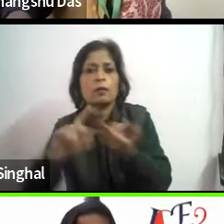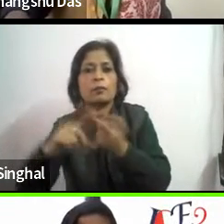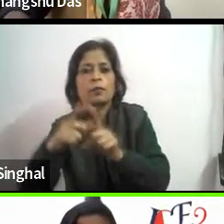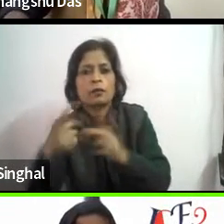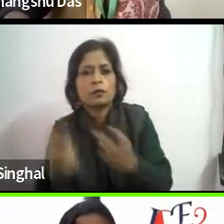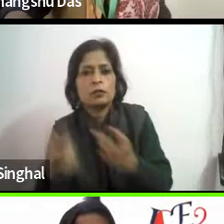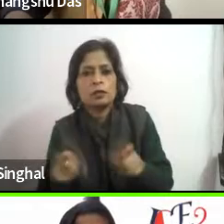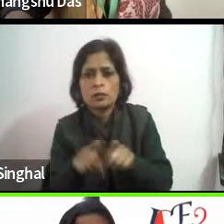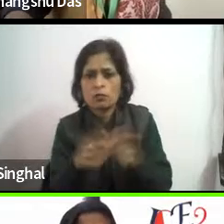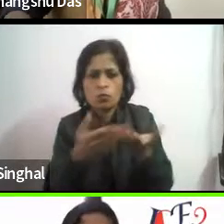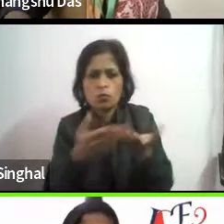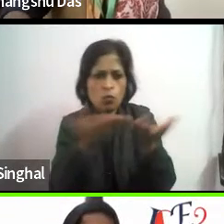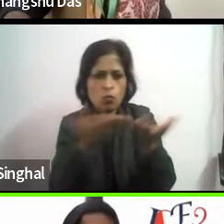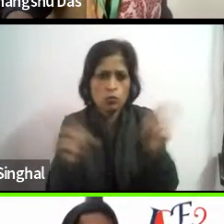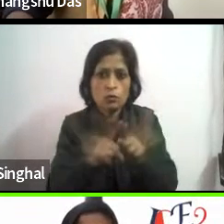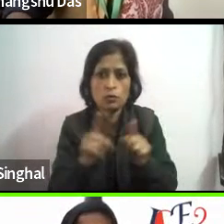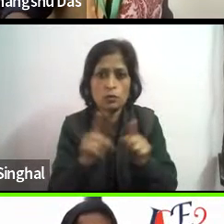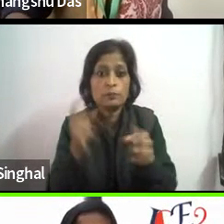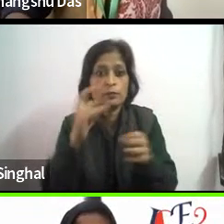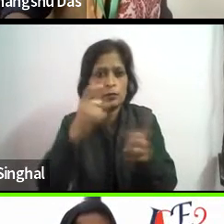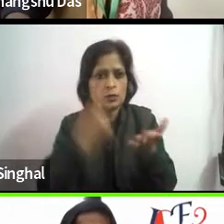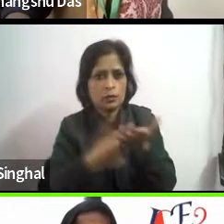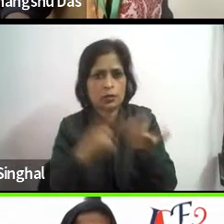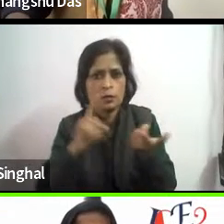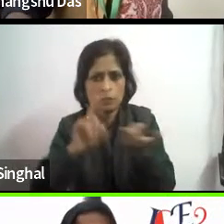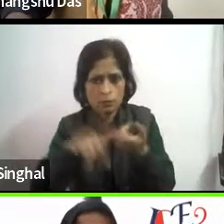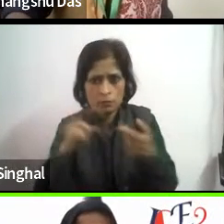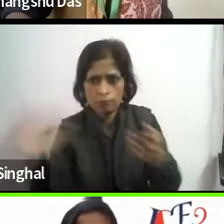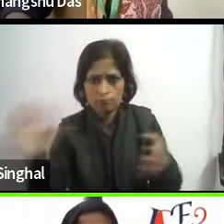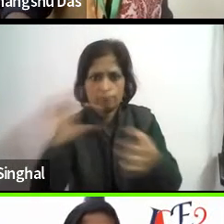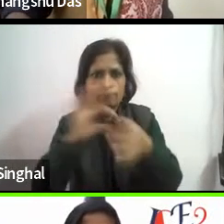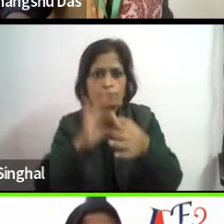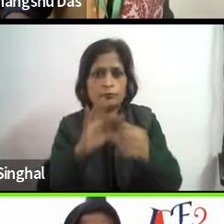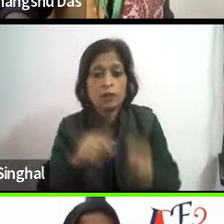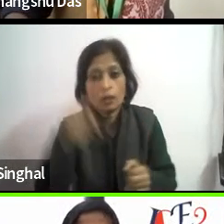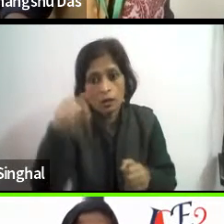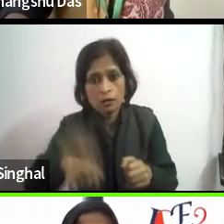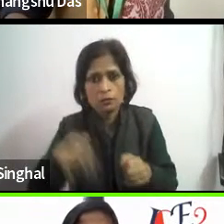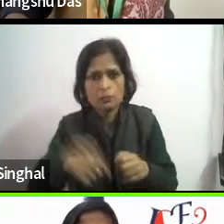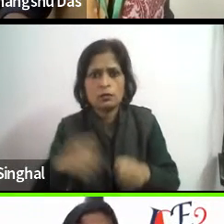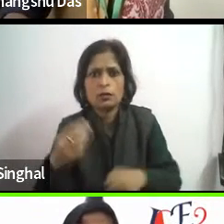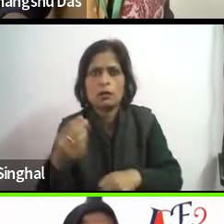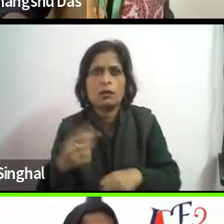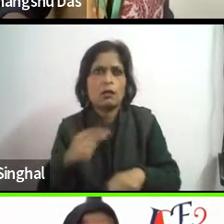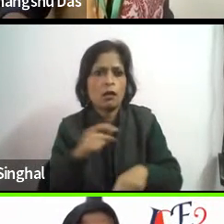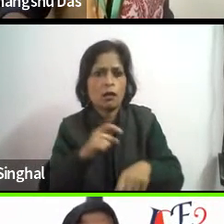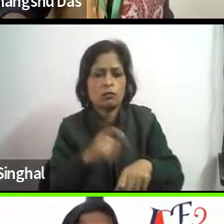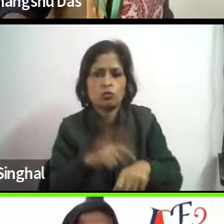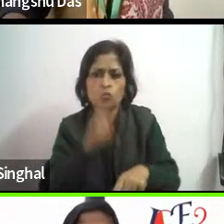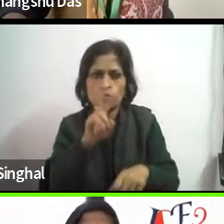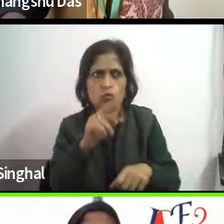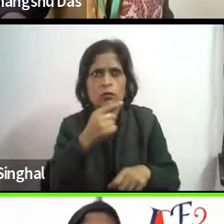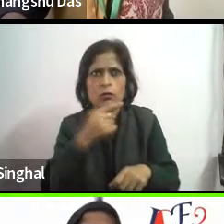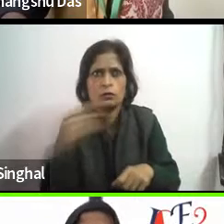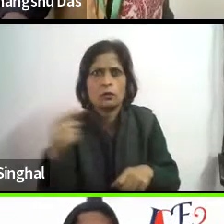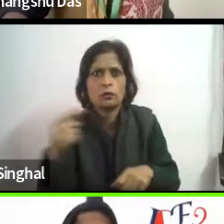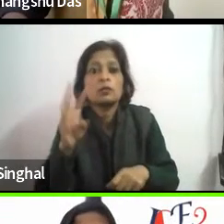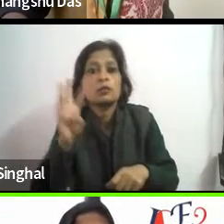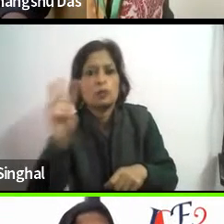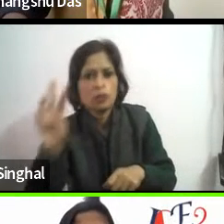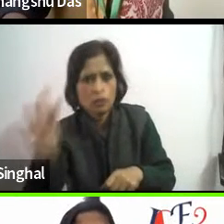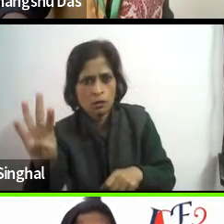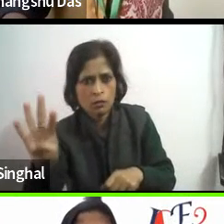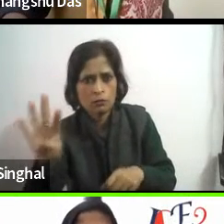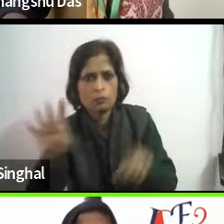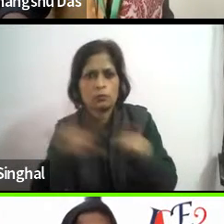of the professionals who are attending the CRE program from today to the 4th have been able